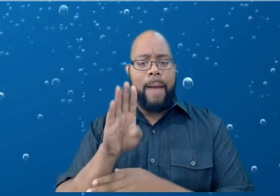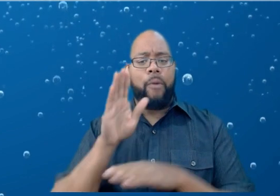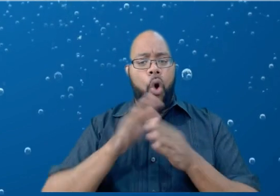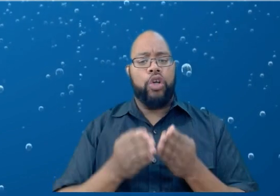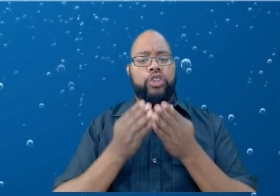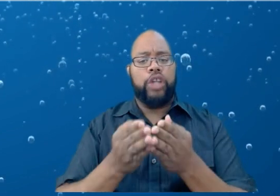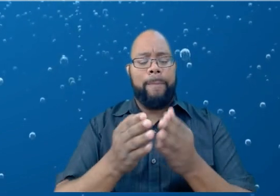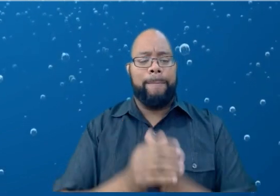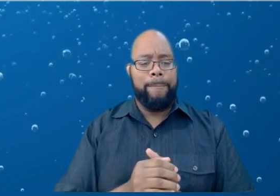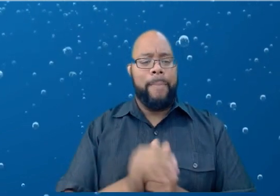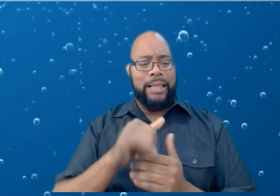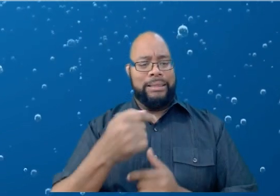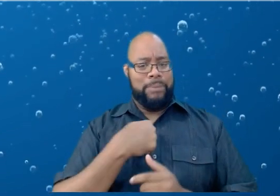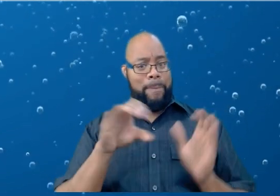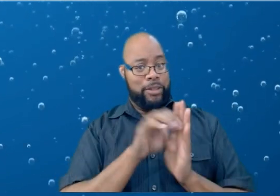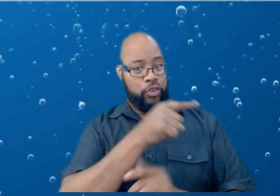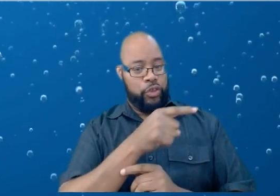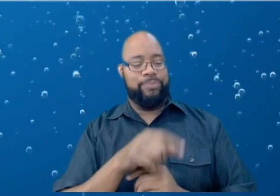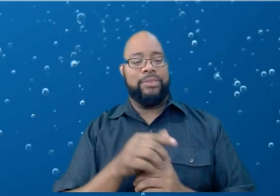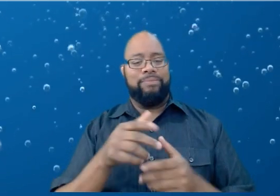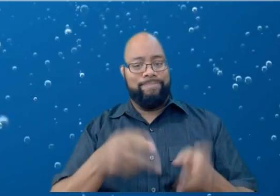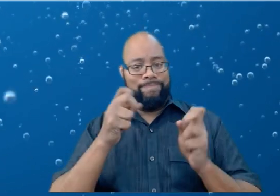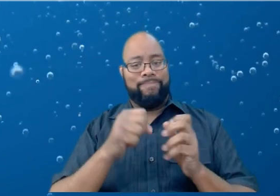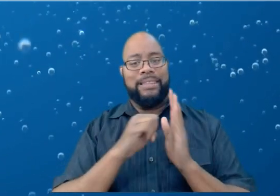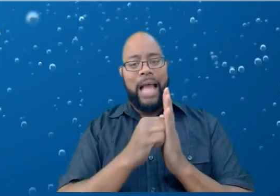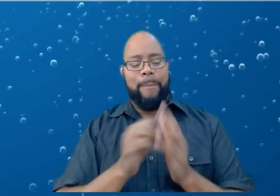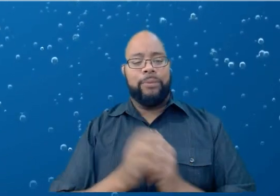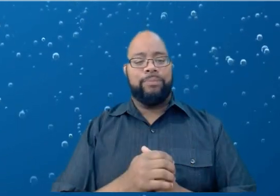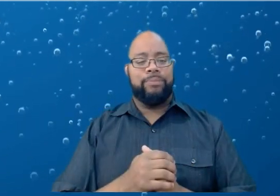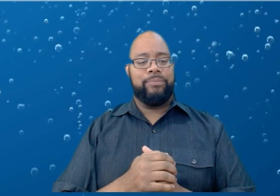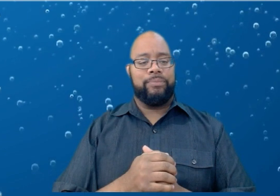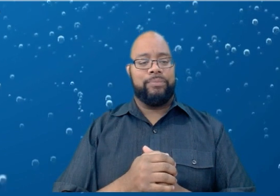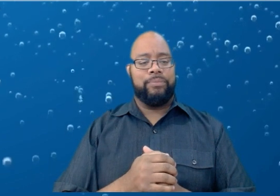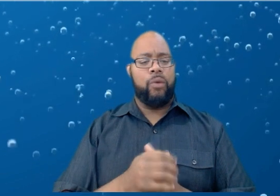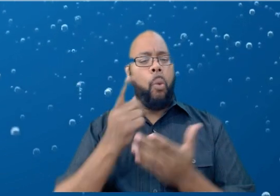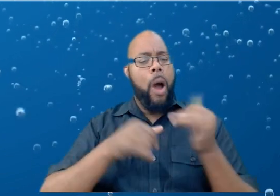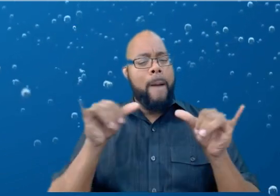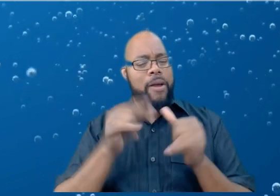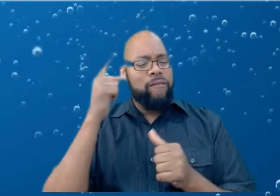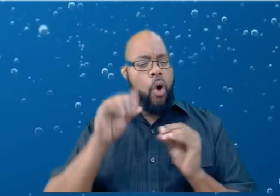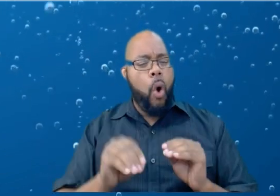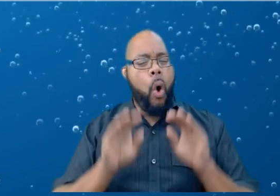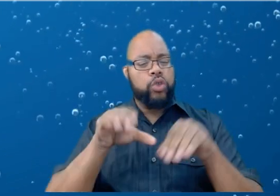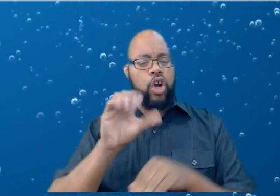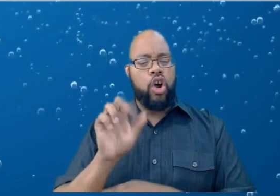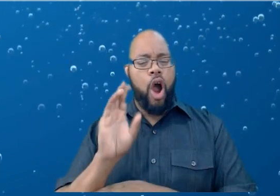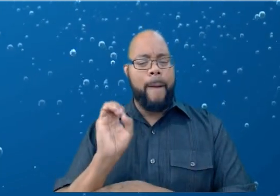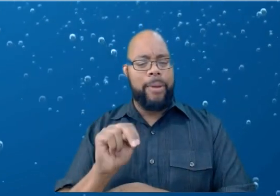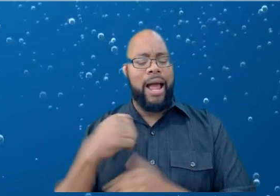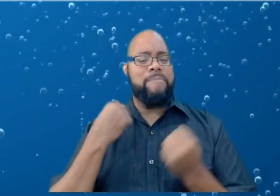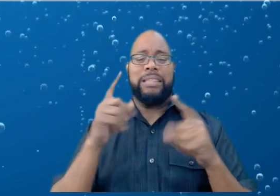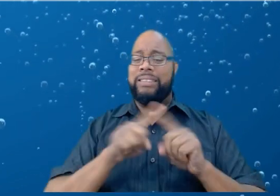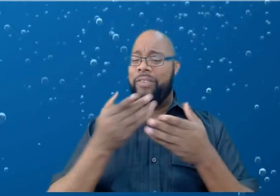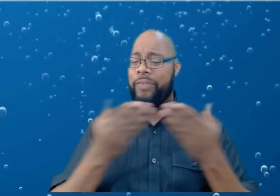the lab that's on the ship. And so that's me actually taking the samples. And so what can we measure for ocean